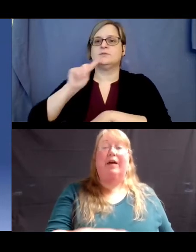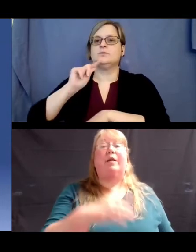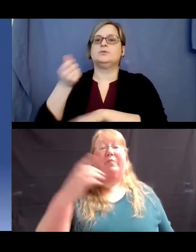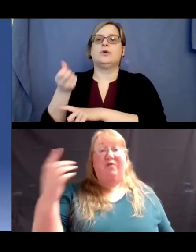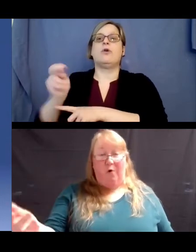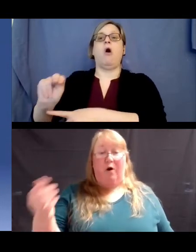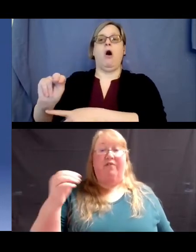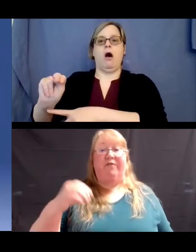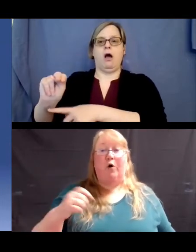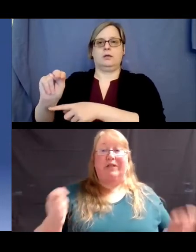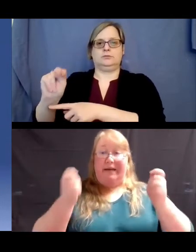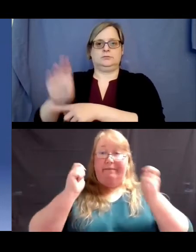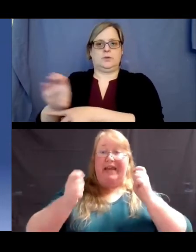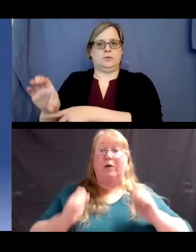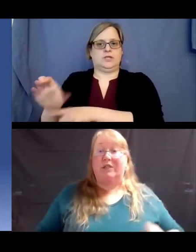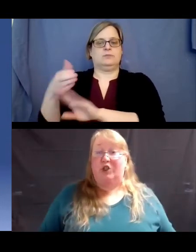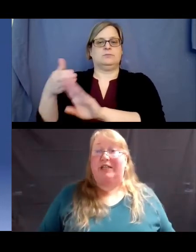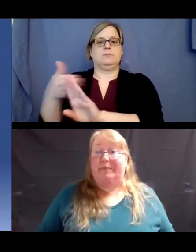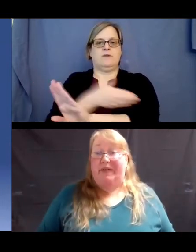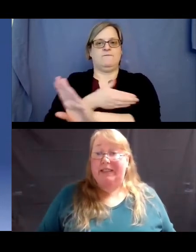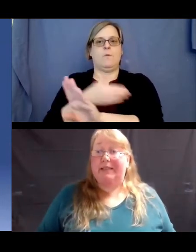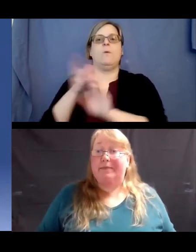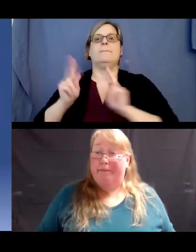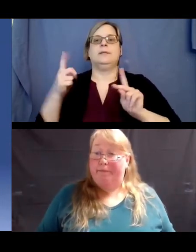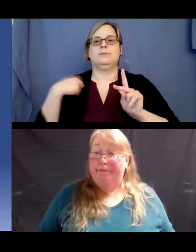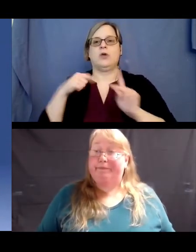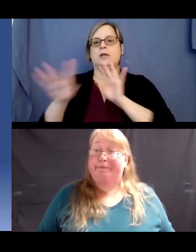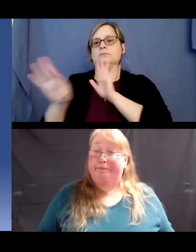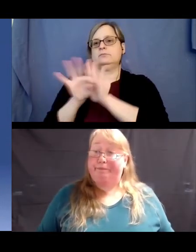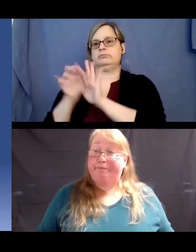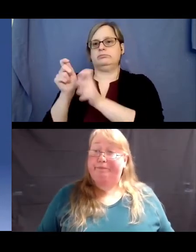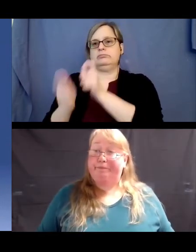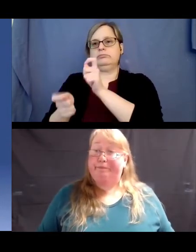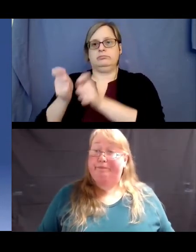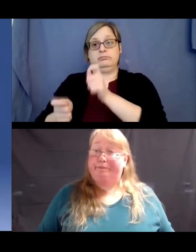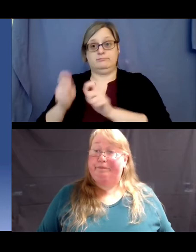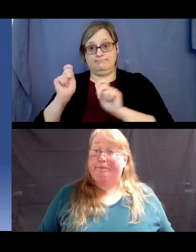meeting before folks can make those adjustments. Correct.